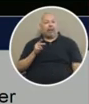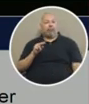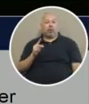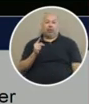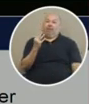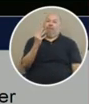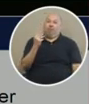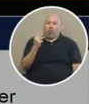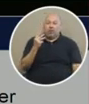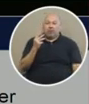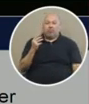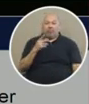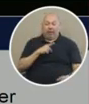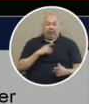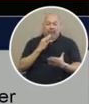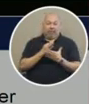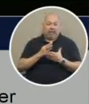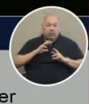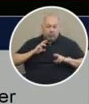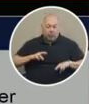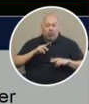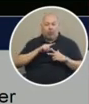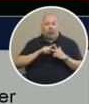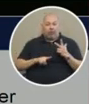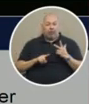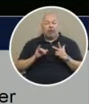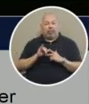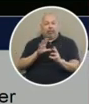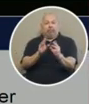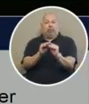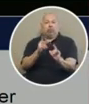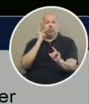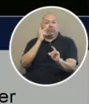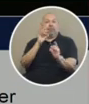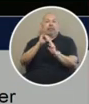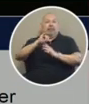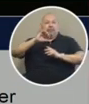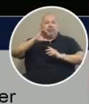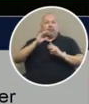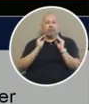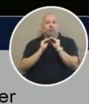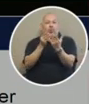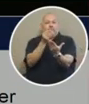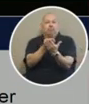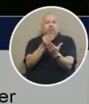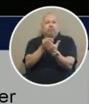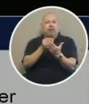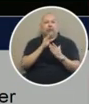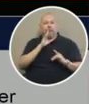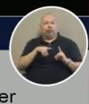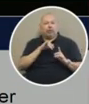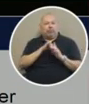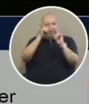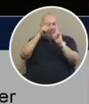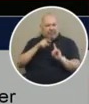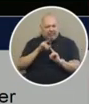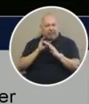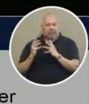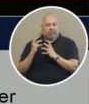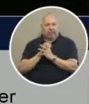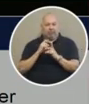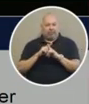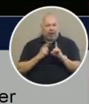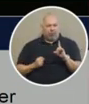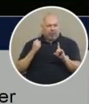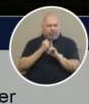quarter financial report. And so during that meeting, you'll see more dollar amounts related to the revenue and the expenditure